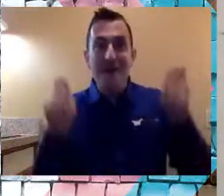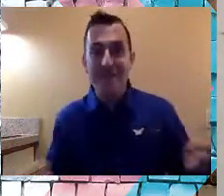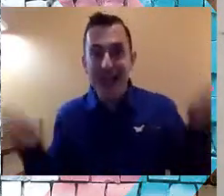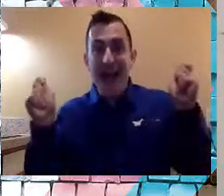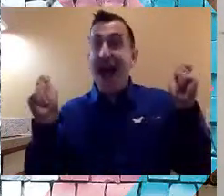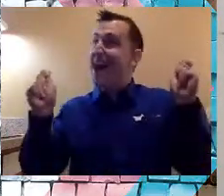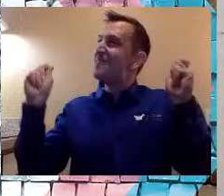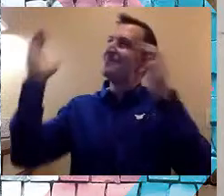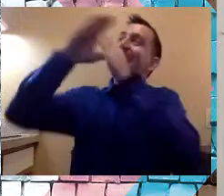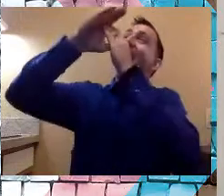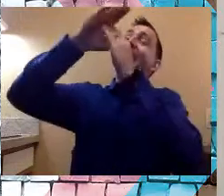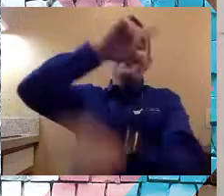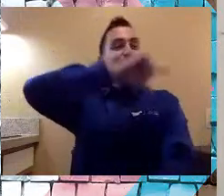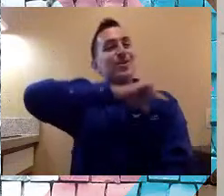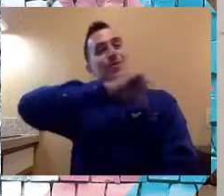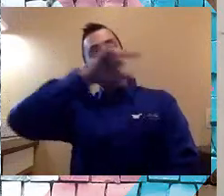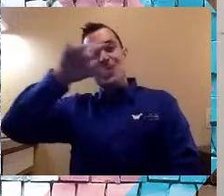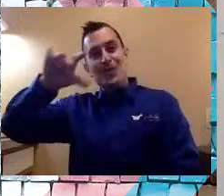queen.